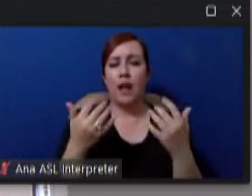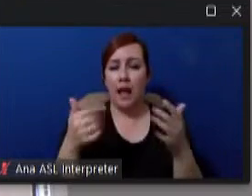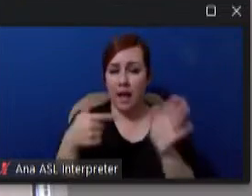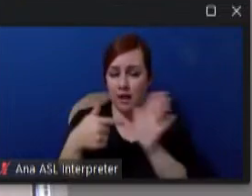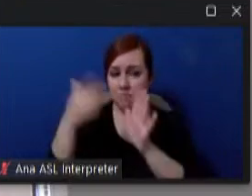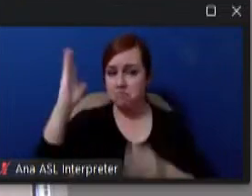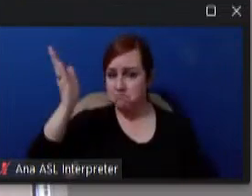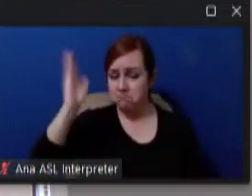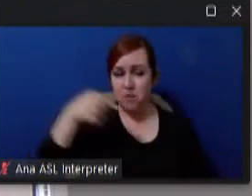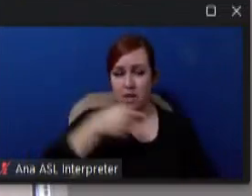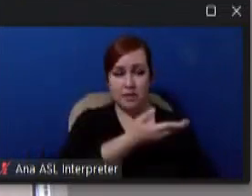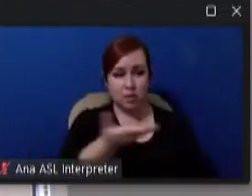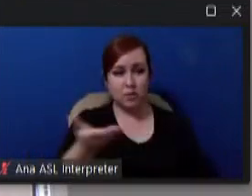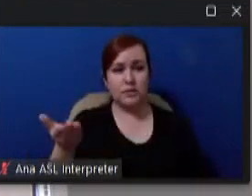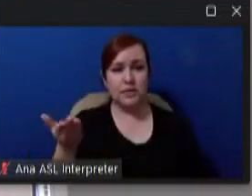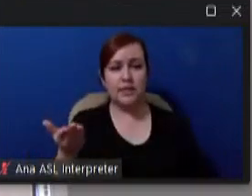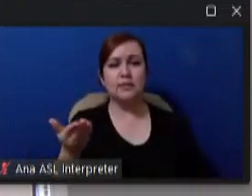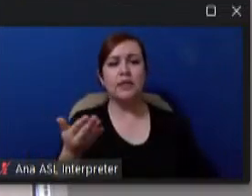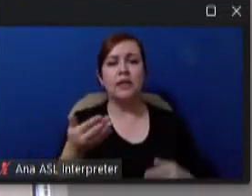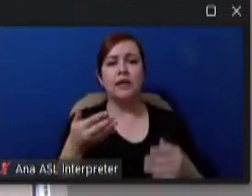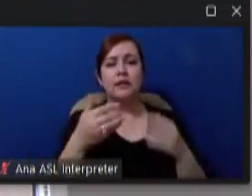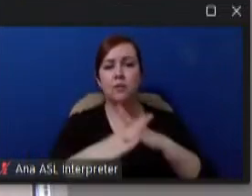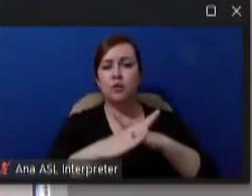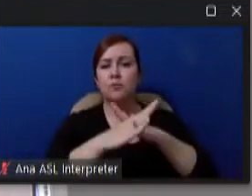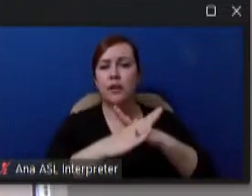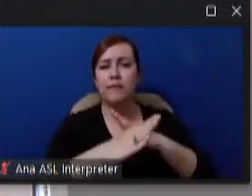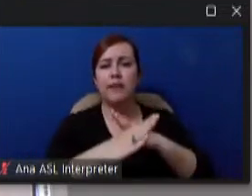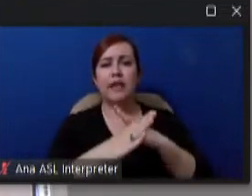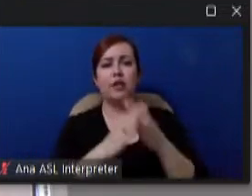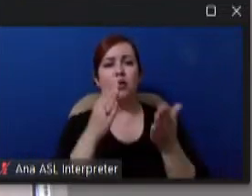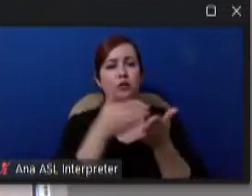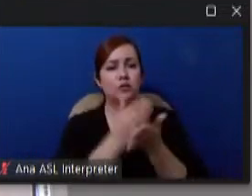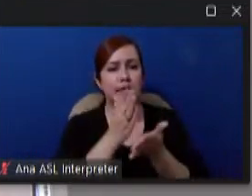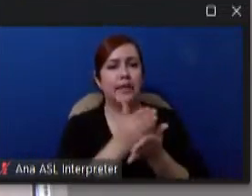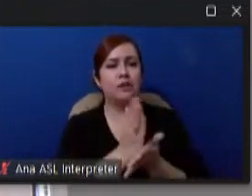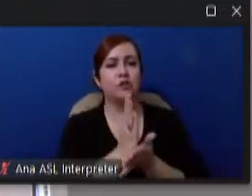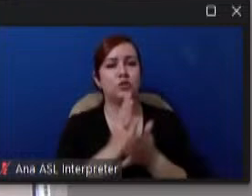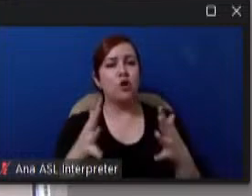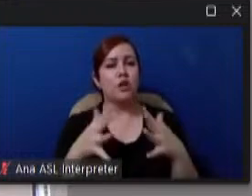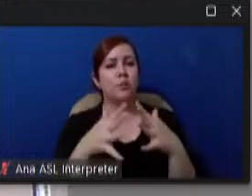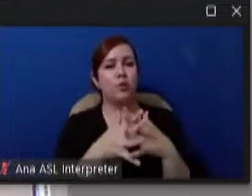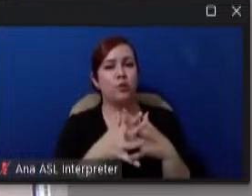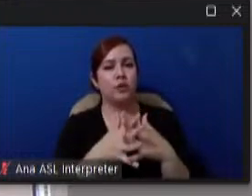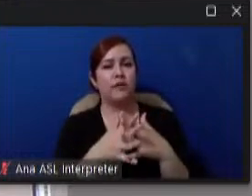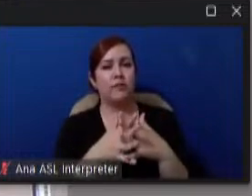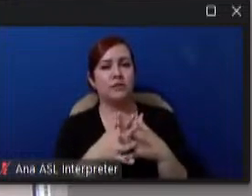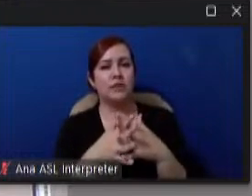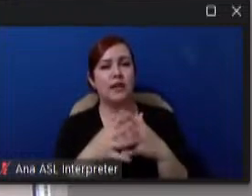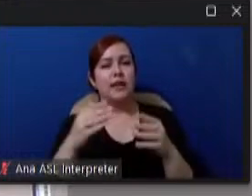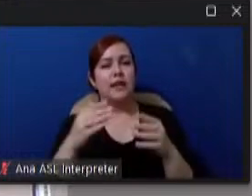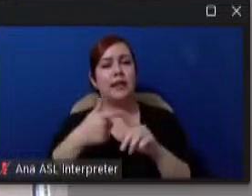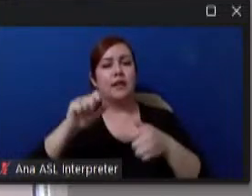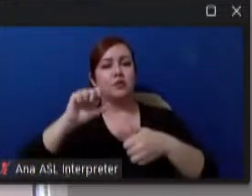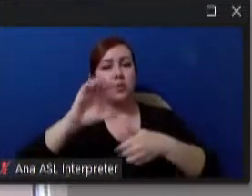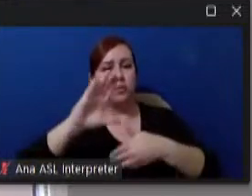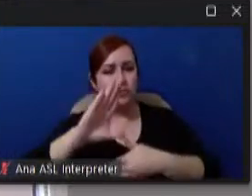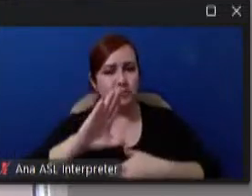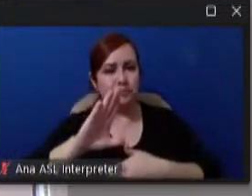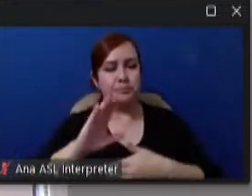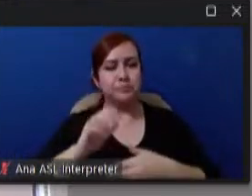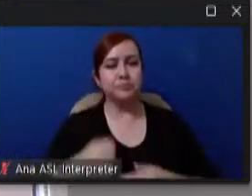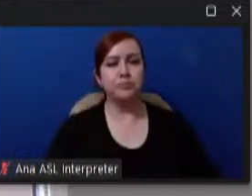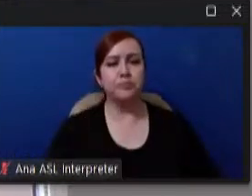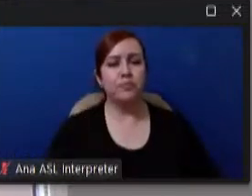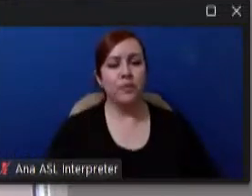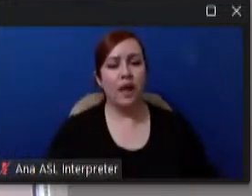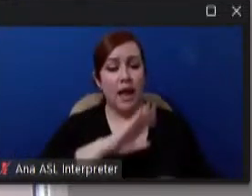to sexual and reproductive rights for women and girls before the Commission during its 188th period